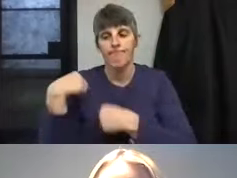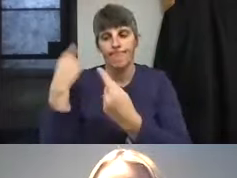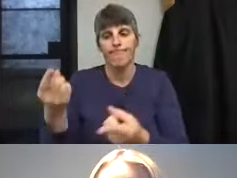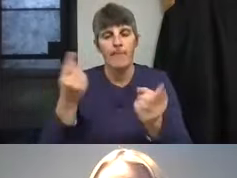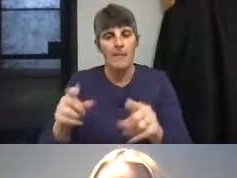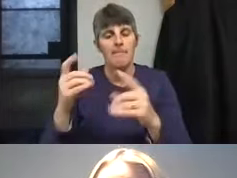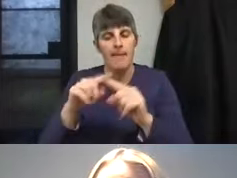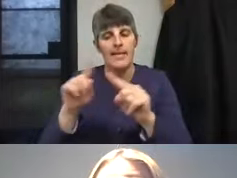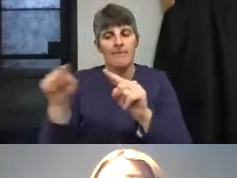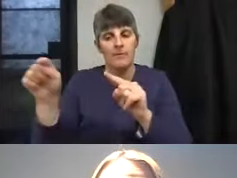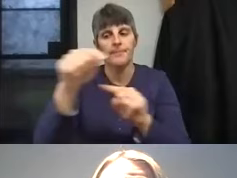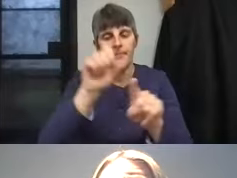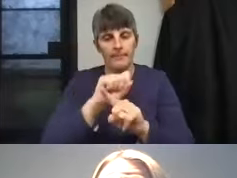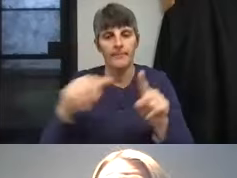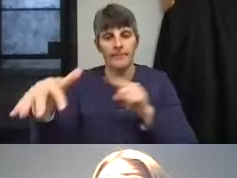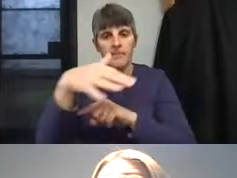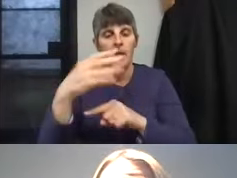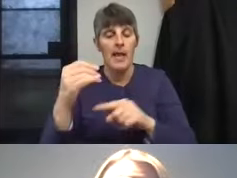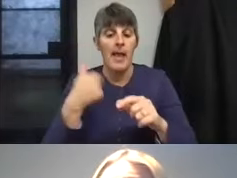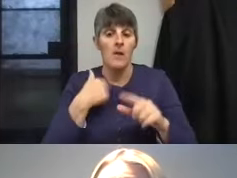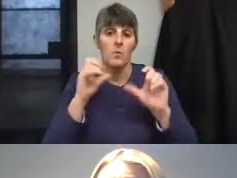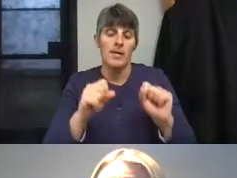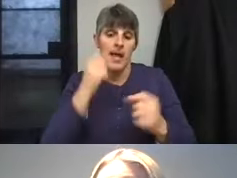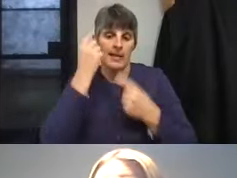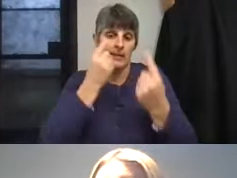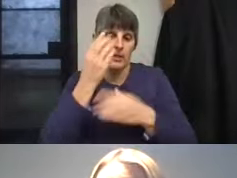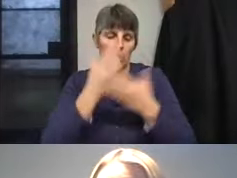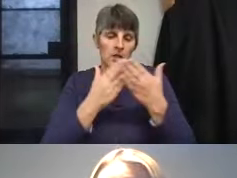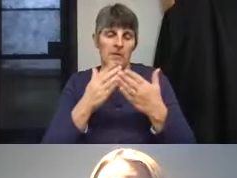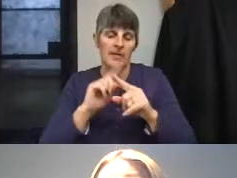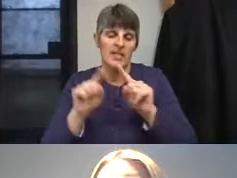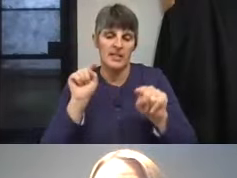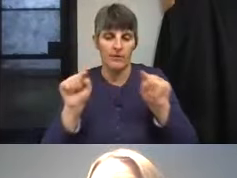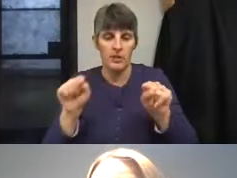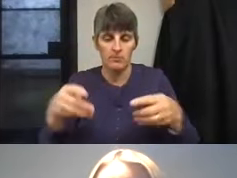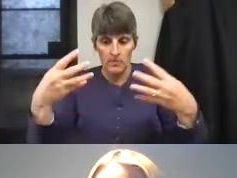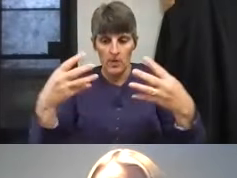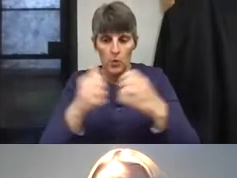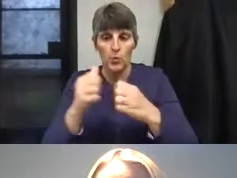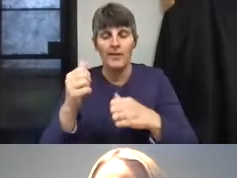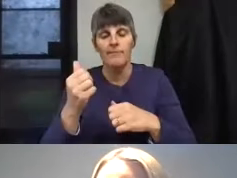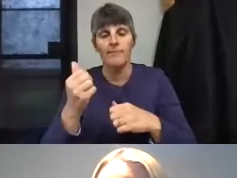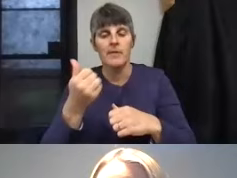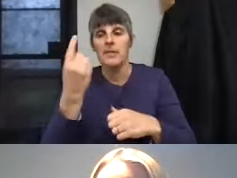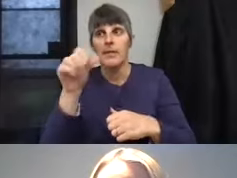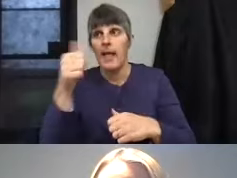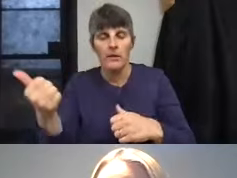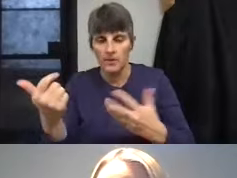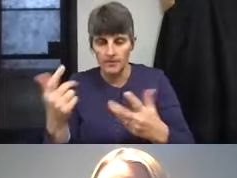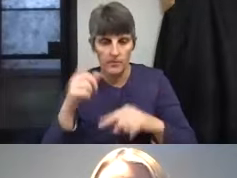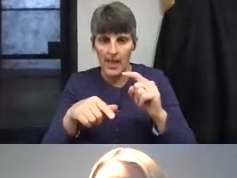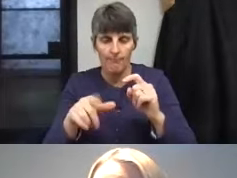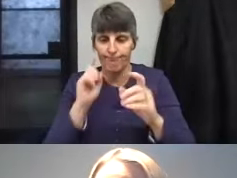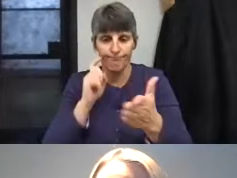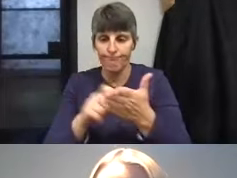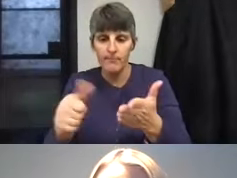in lots of different settings, and that we can account for some of these differences by something else, some other diagnosis